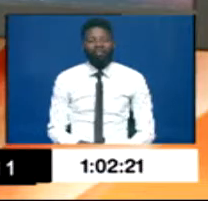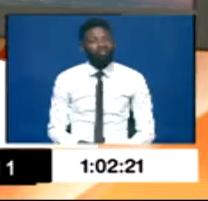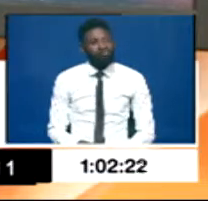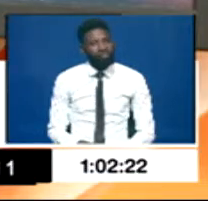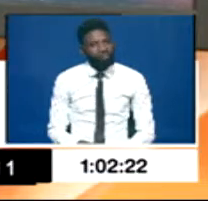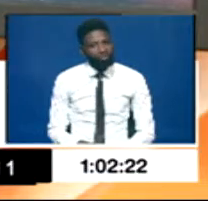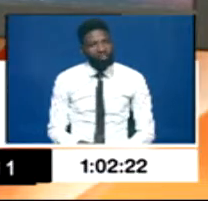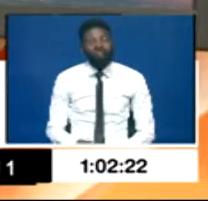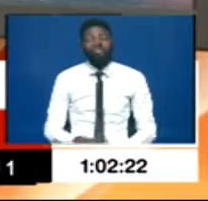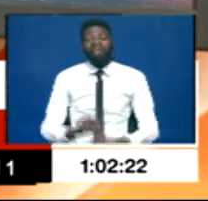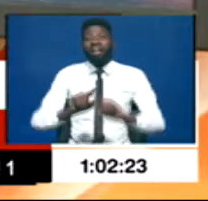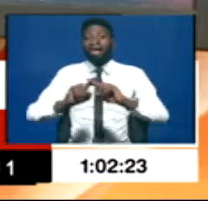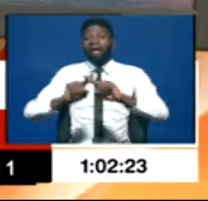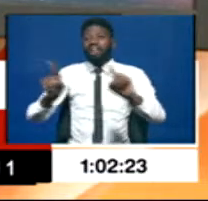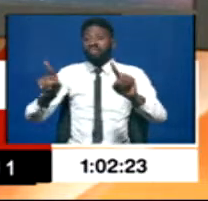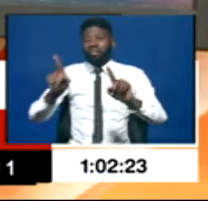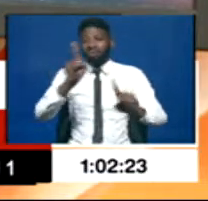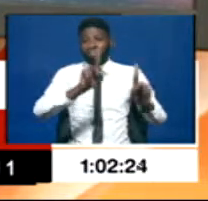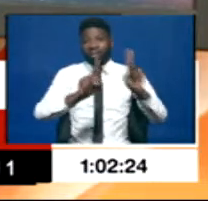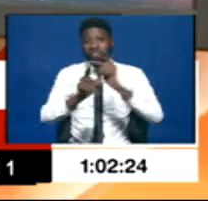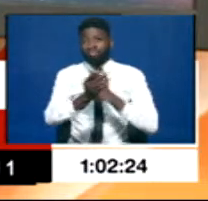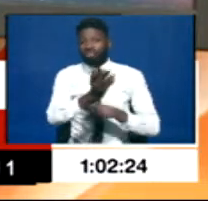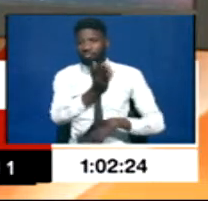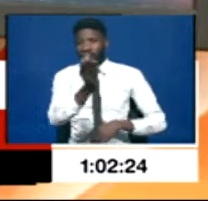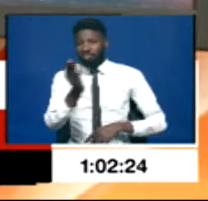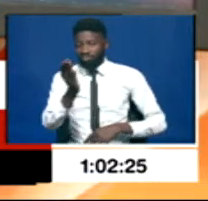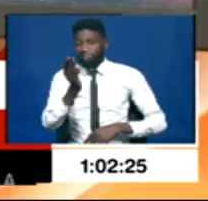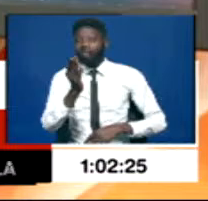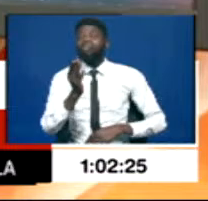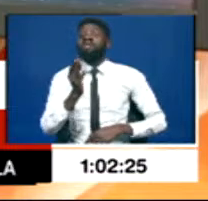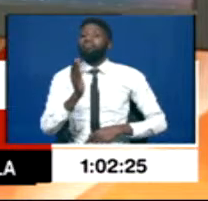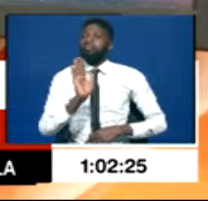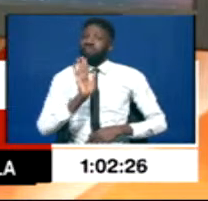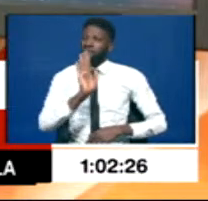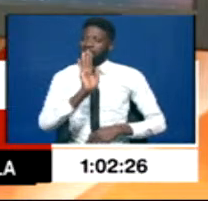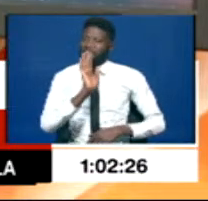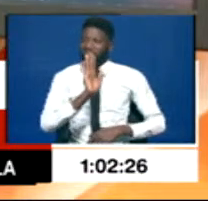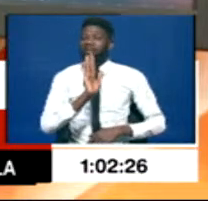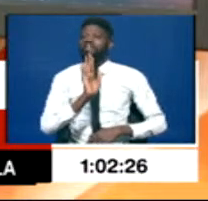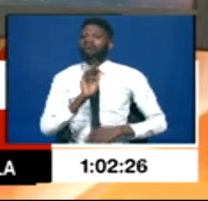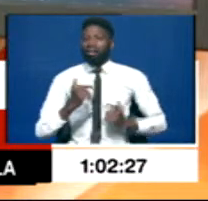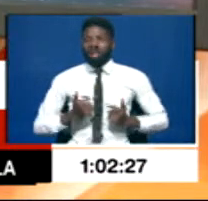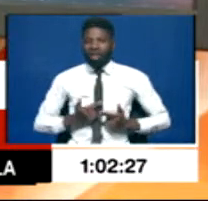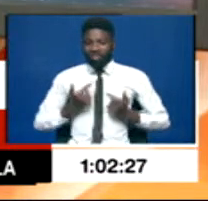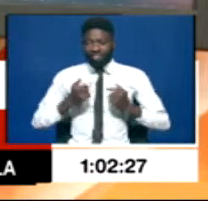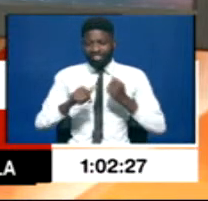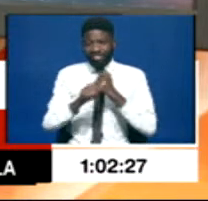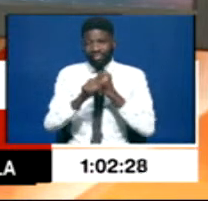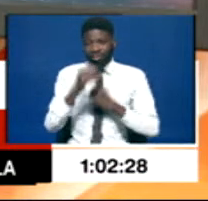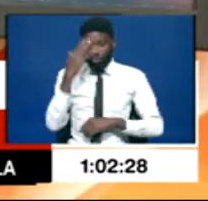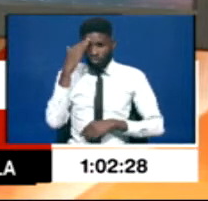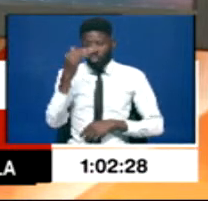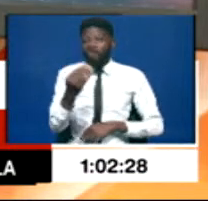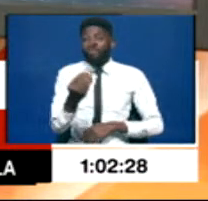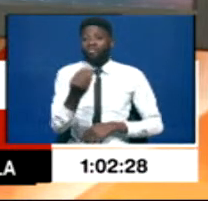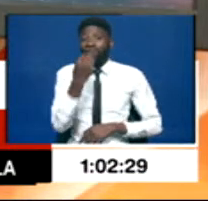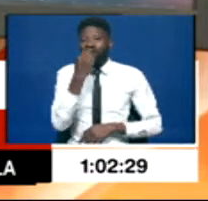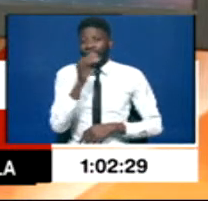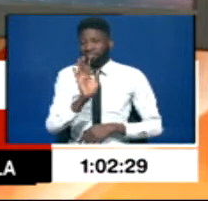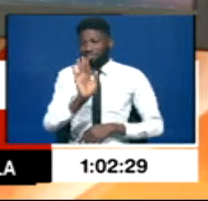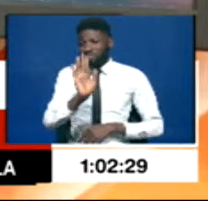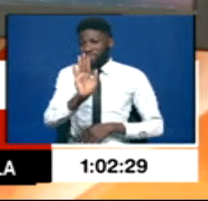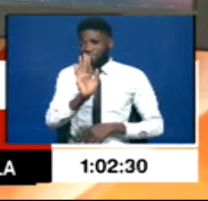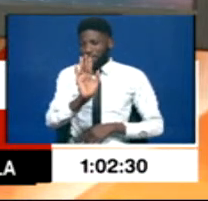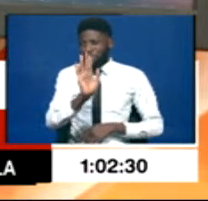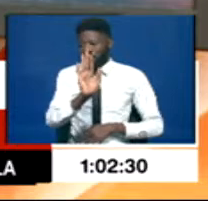several people are fearing for their lives after consuming meat suspected to be infected with anthrax disease in